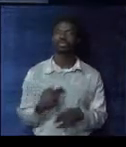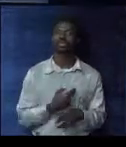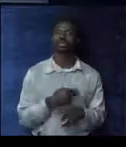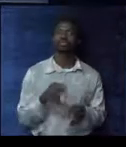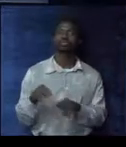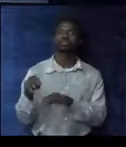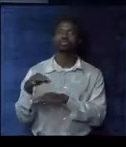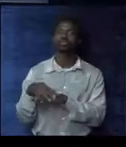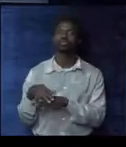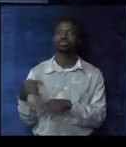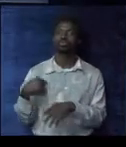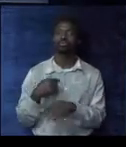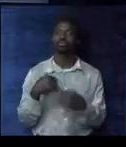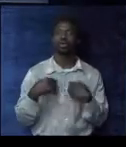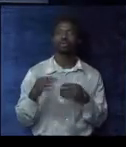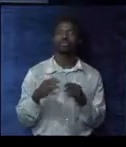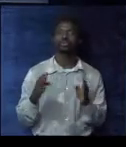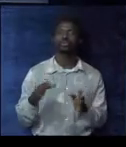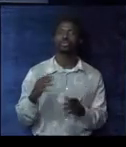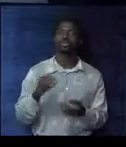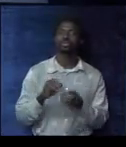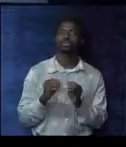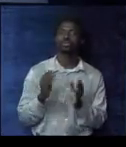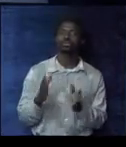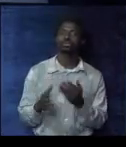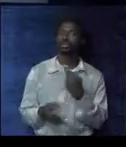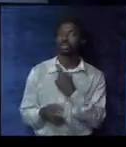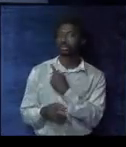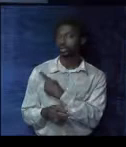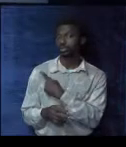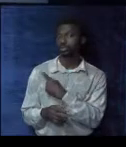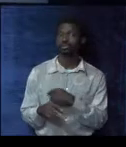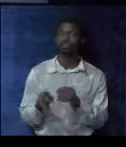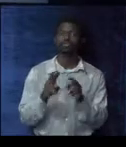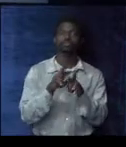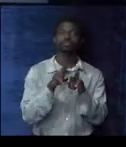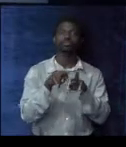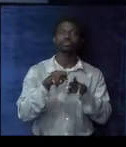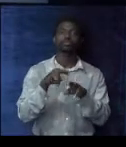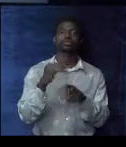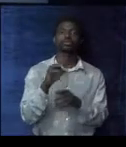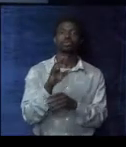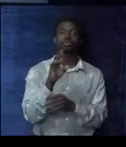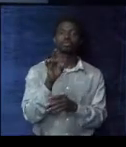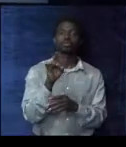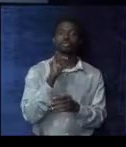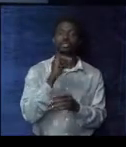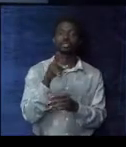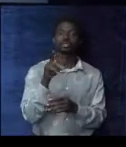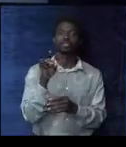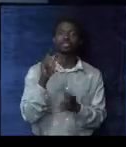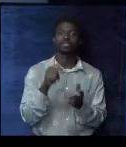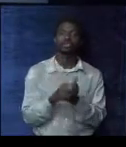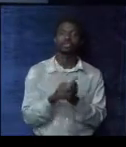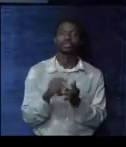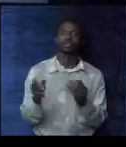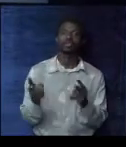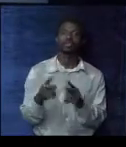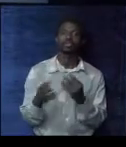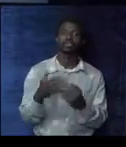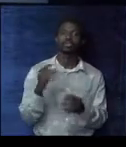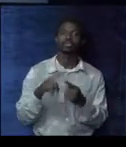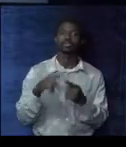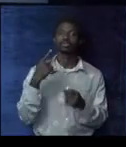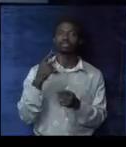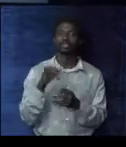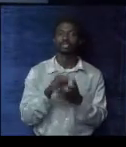on. Now we have bigger numbers here. Here, the value of 8 is 8,000. Very easy for us to see that the value